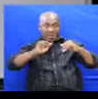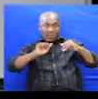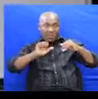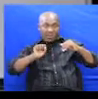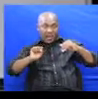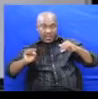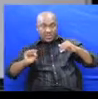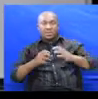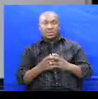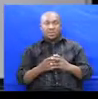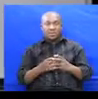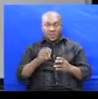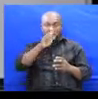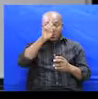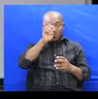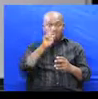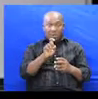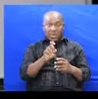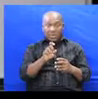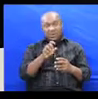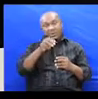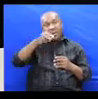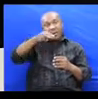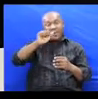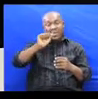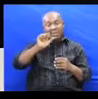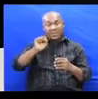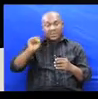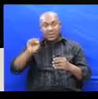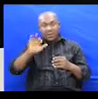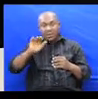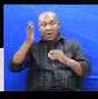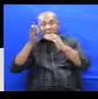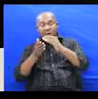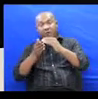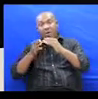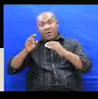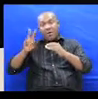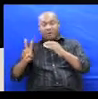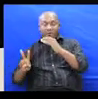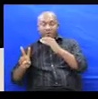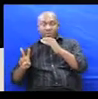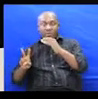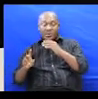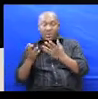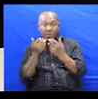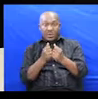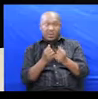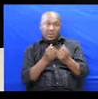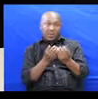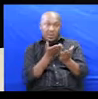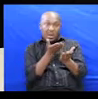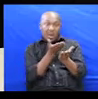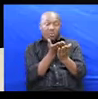Then what is mass over volume? We can first calculate mass over volume, or we can apply the formula direct. But let us find the